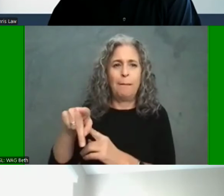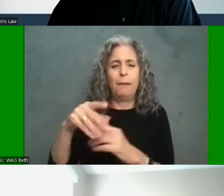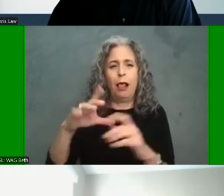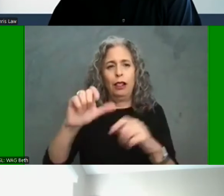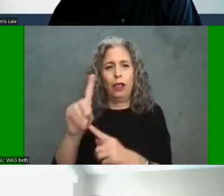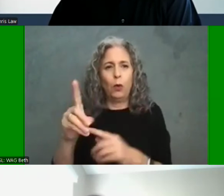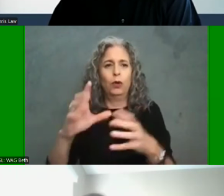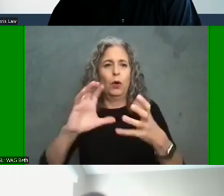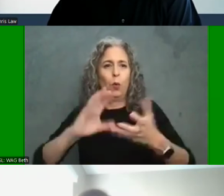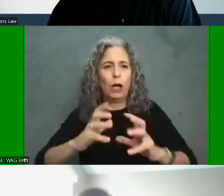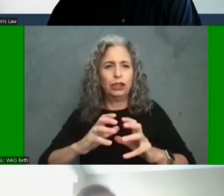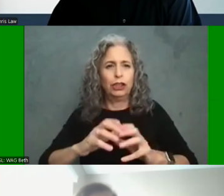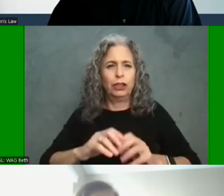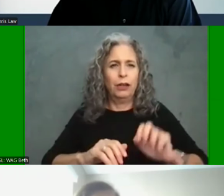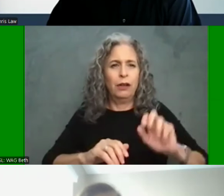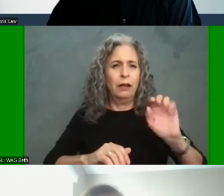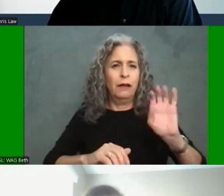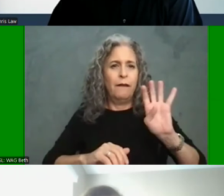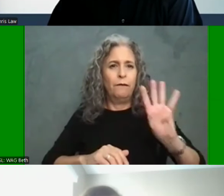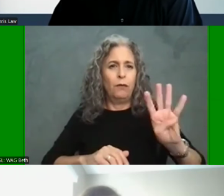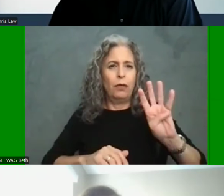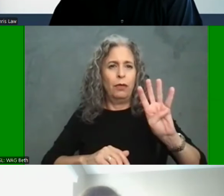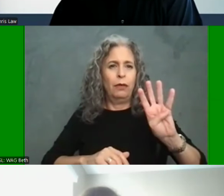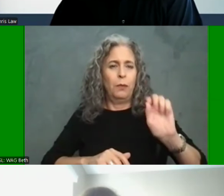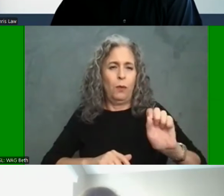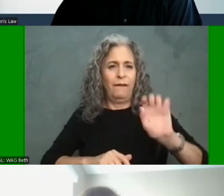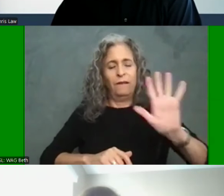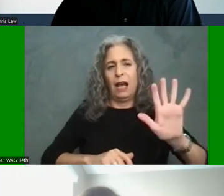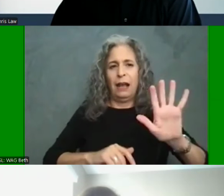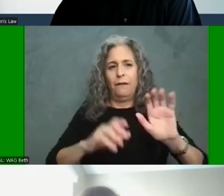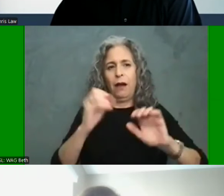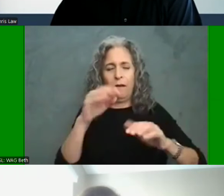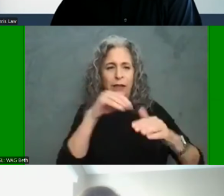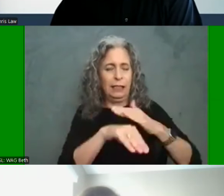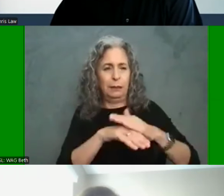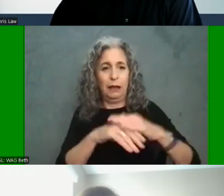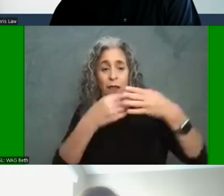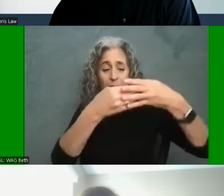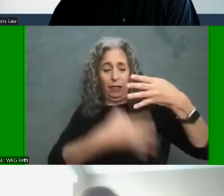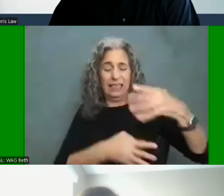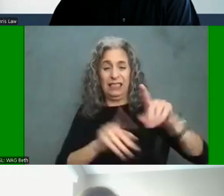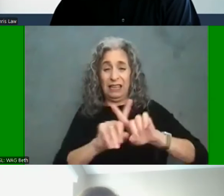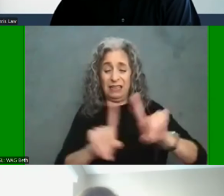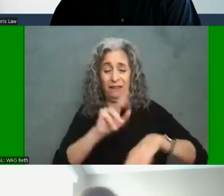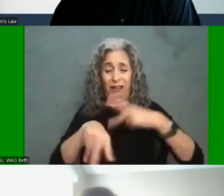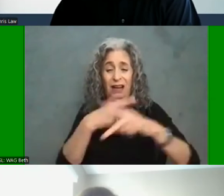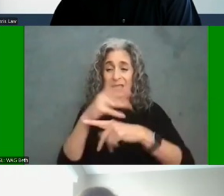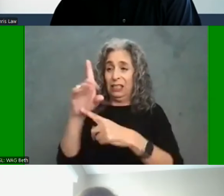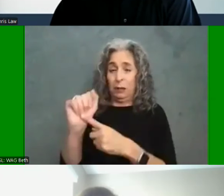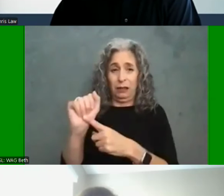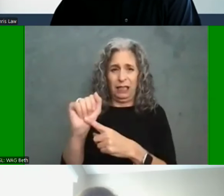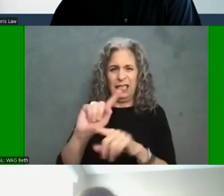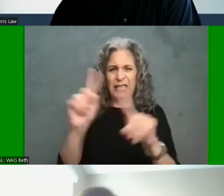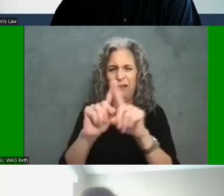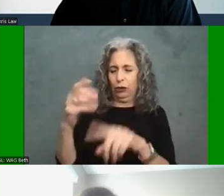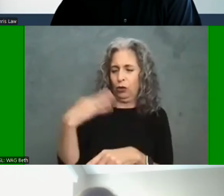for accessibility. And then it lists for different disability types, different sub-scores. So